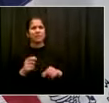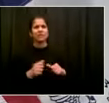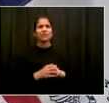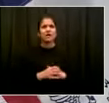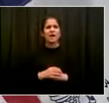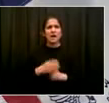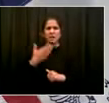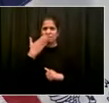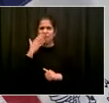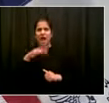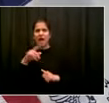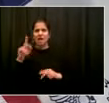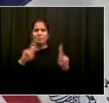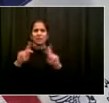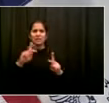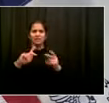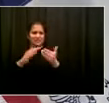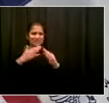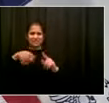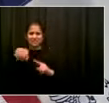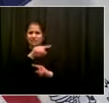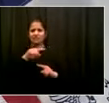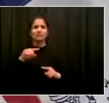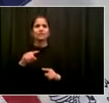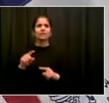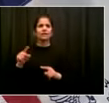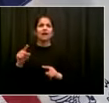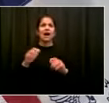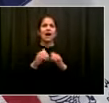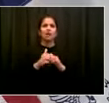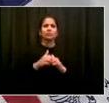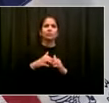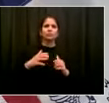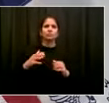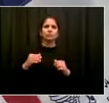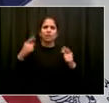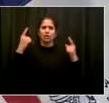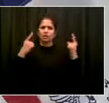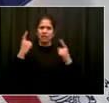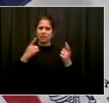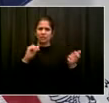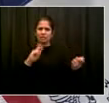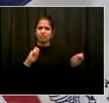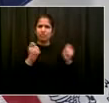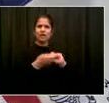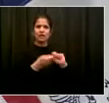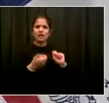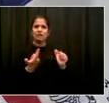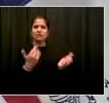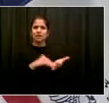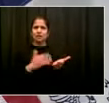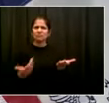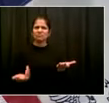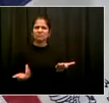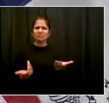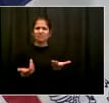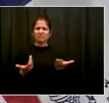of the city and how you want it to be reconsidered? Or do you actually want it to be fully reversed, even though it seems like a done